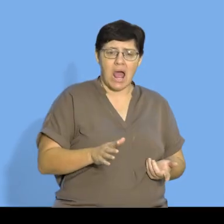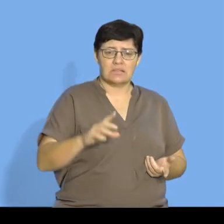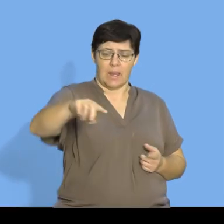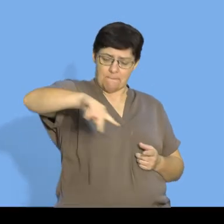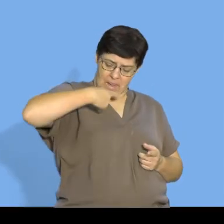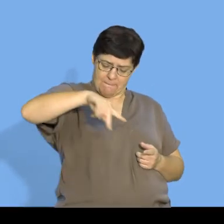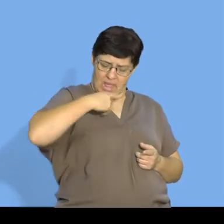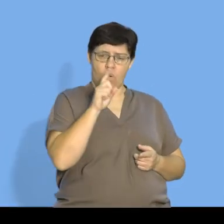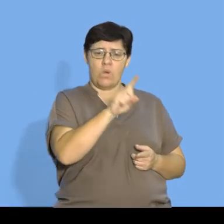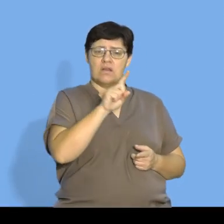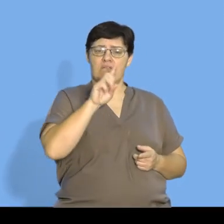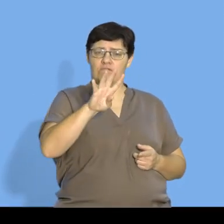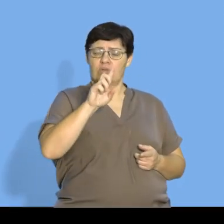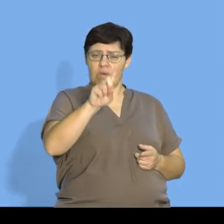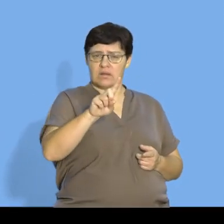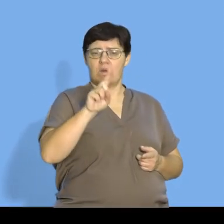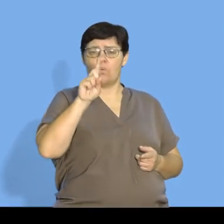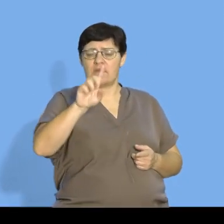we budgeted to receive